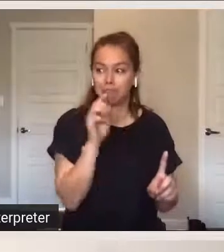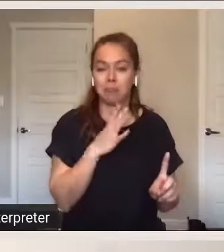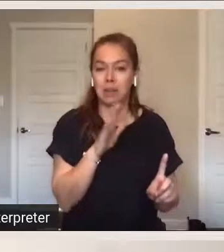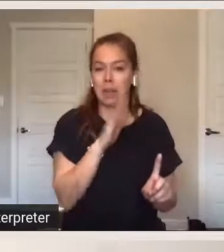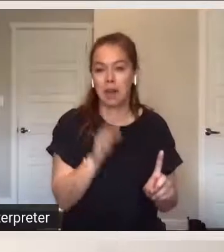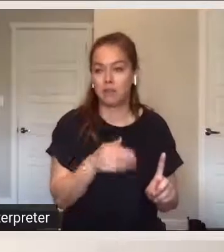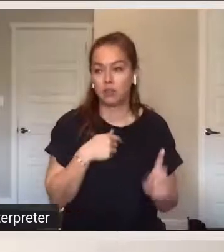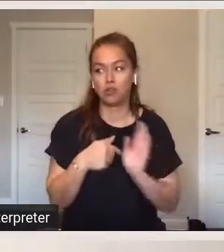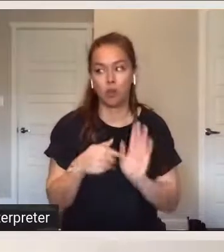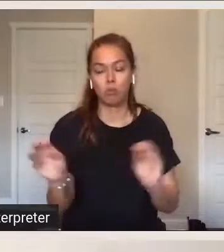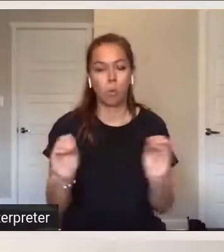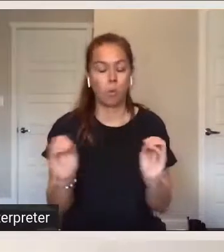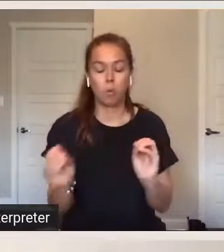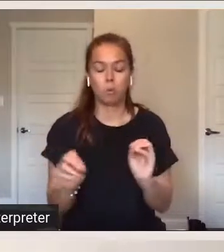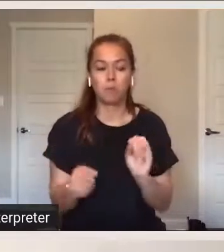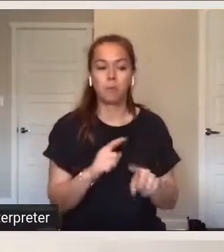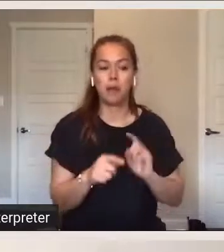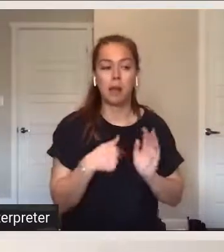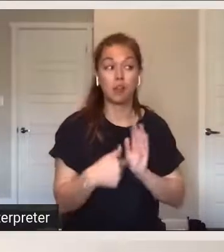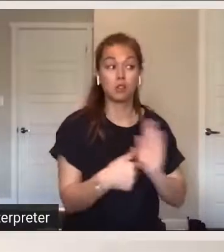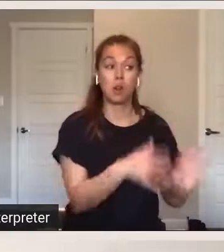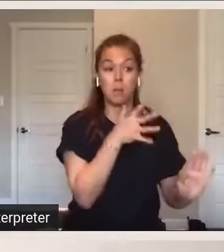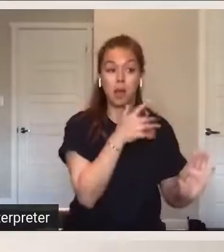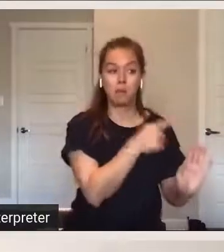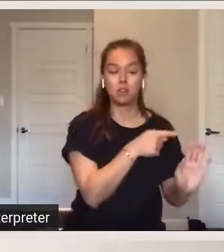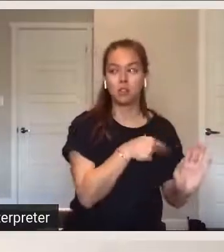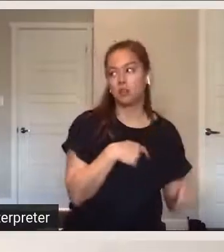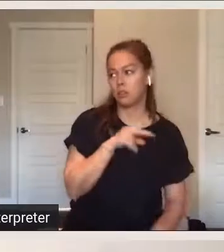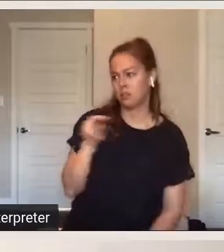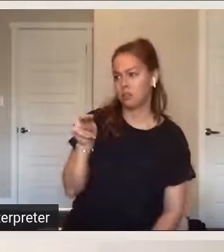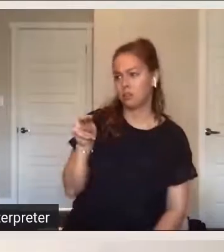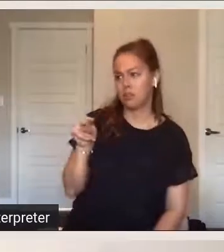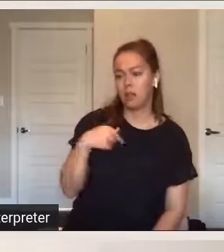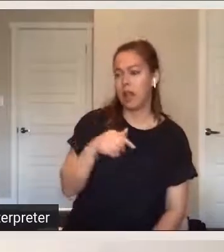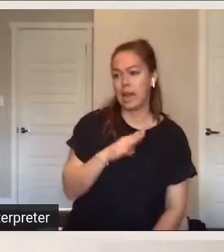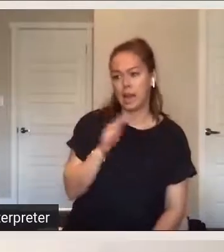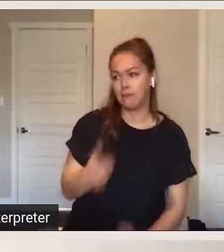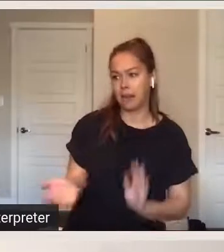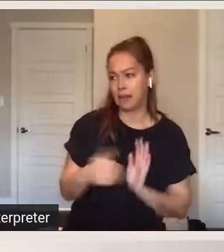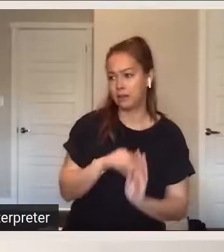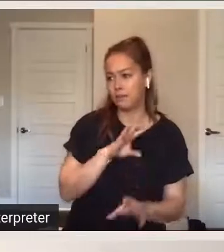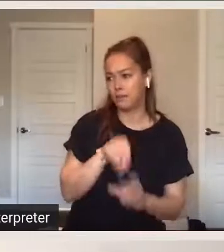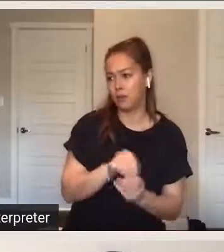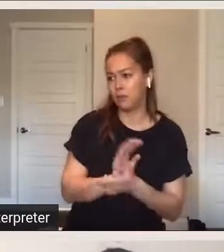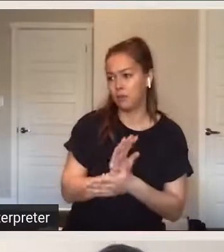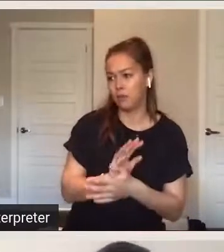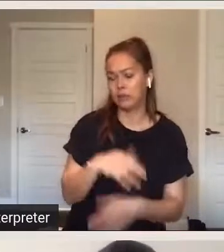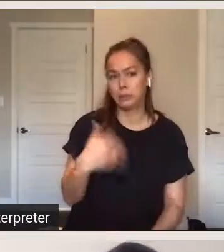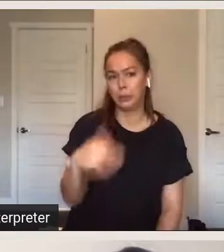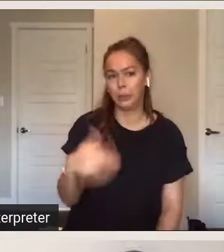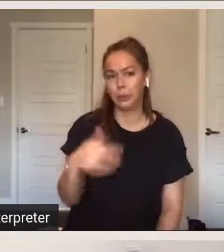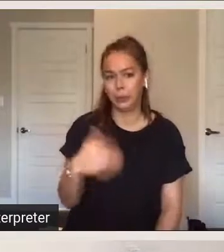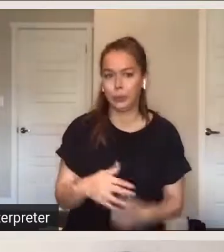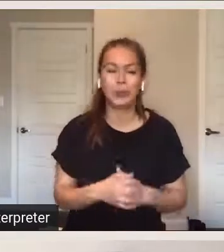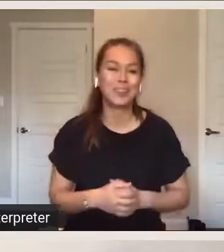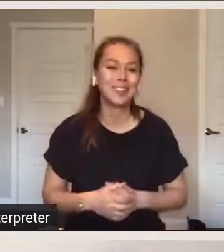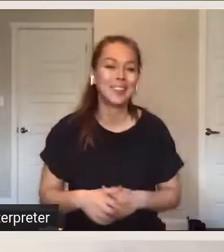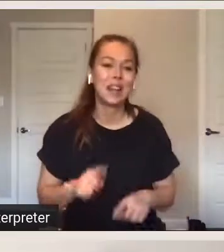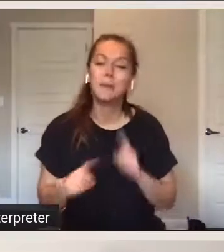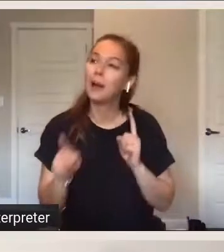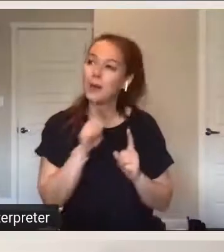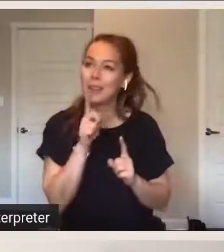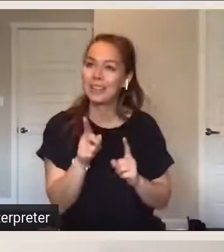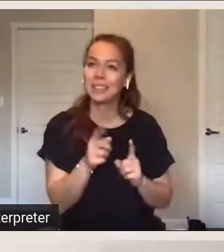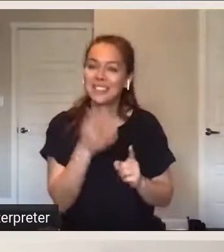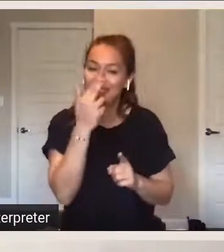on screen ever again. Oh my god. Yeah. But I guess kind of leads to my next